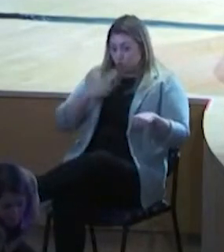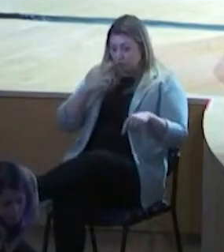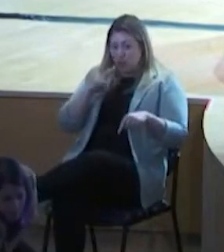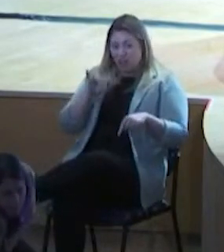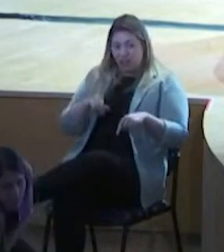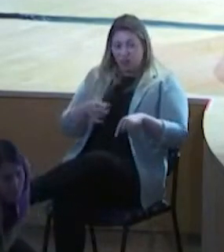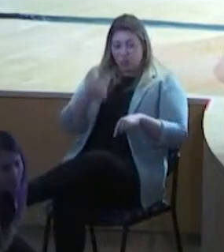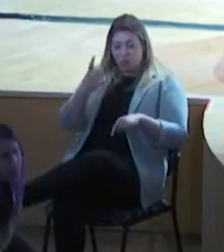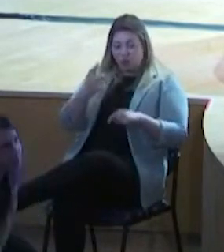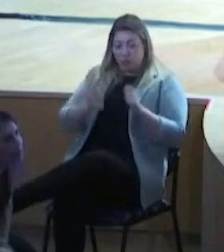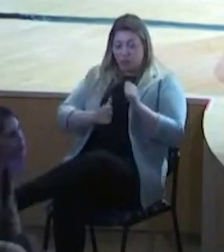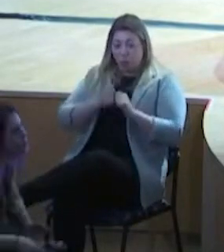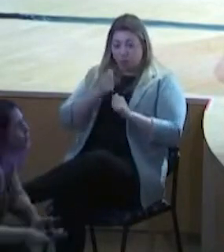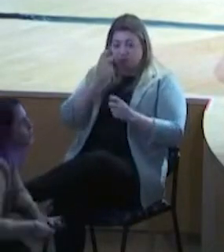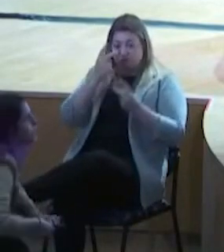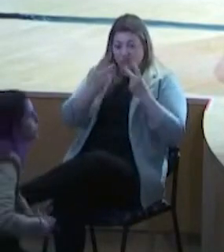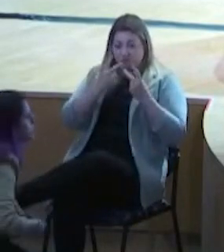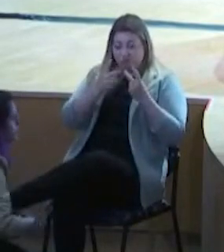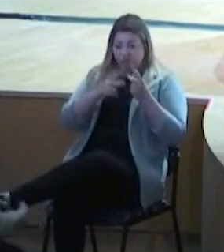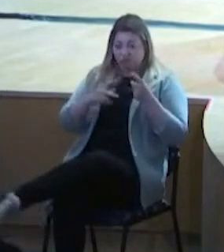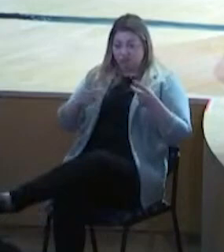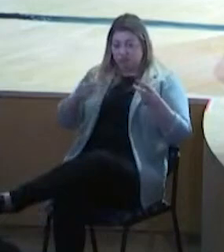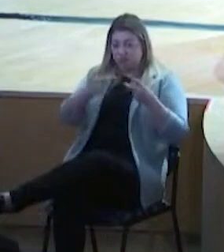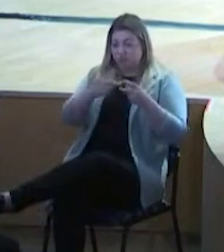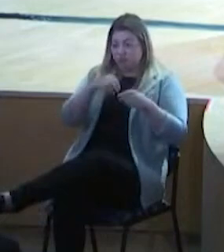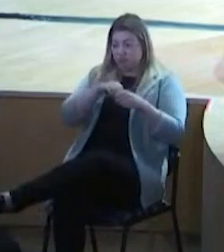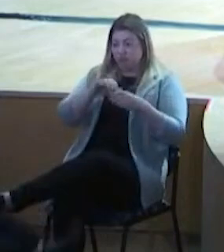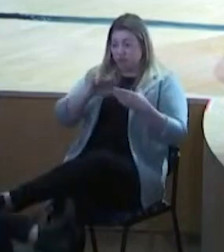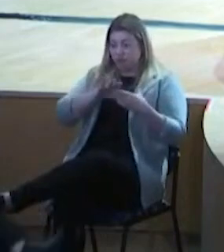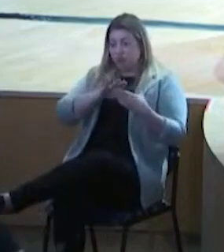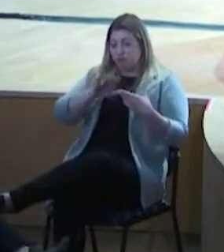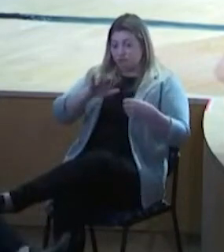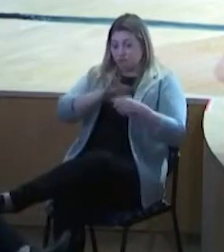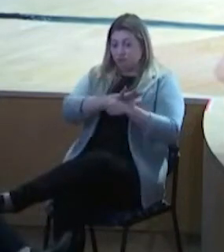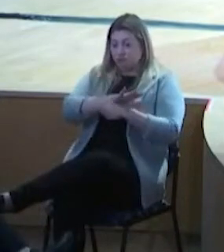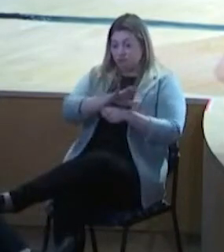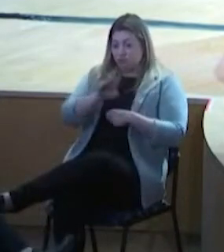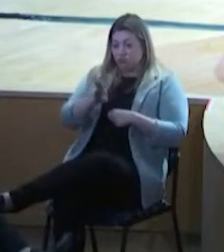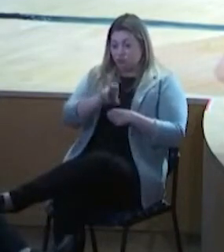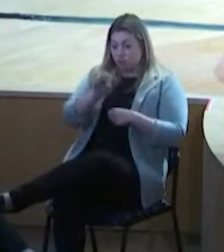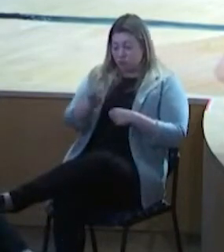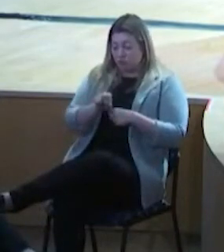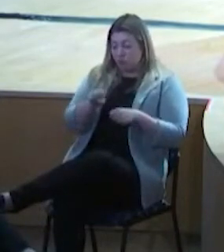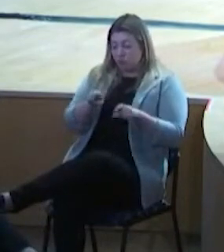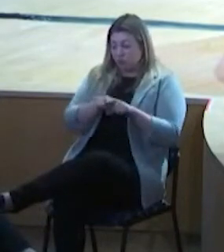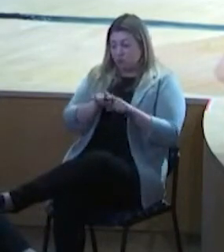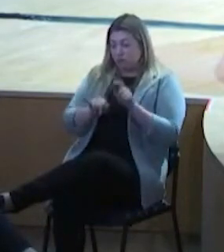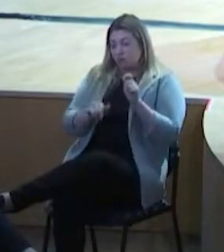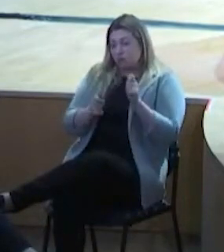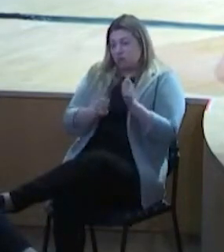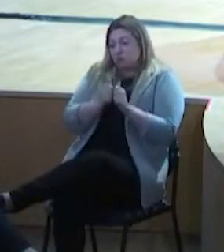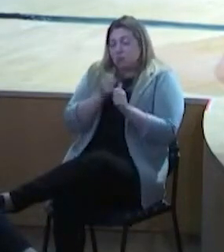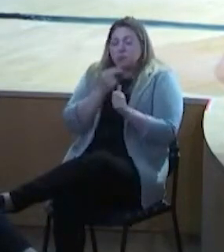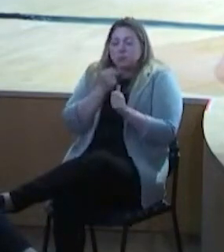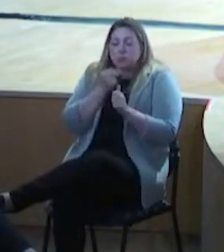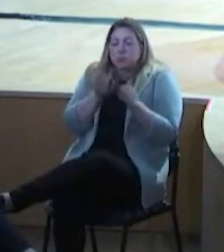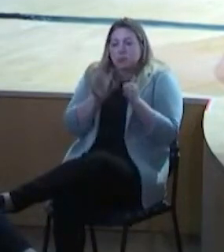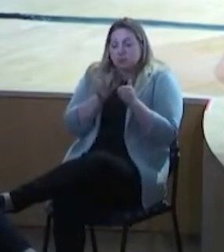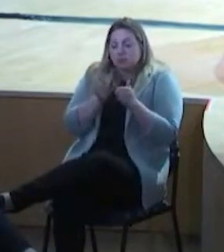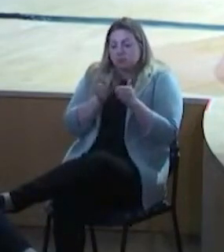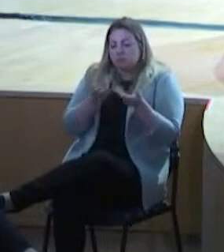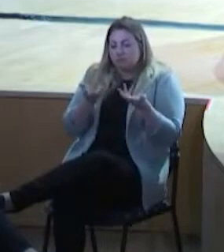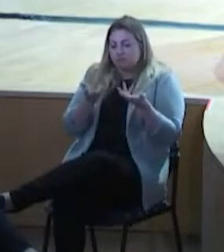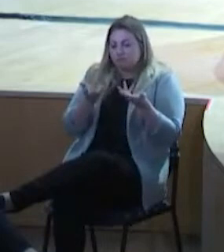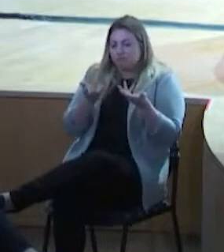most visited places, I think, in the US. And it's also the smallest. You know,